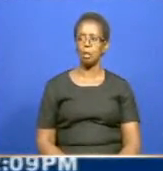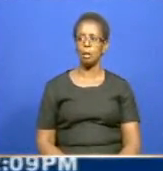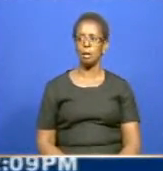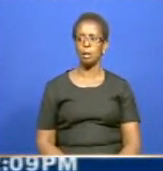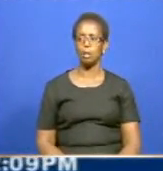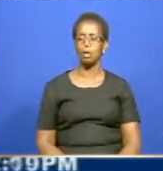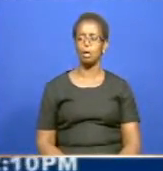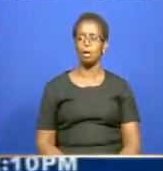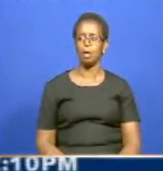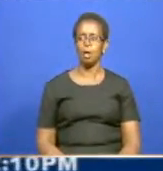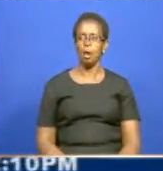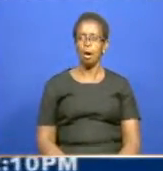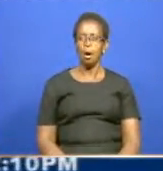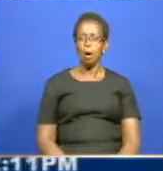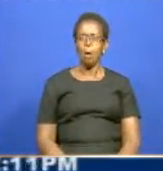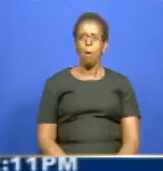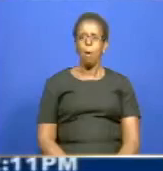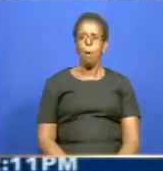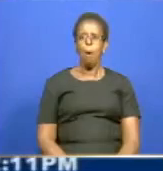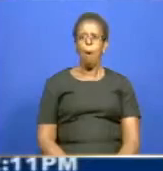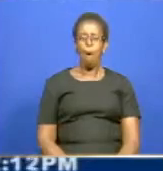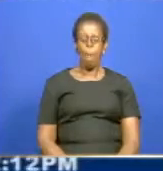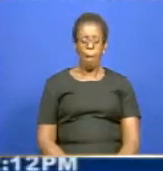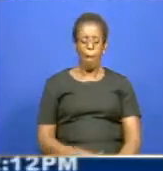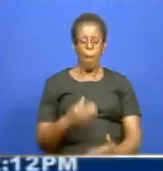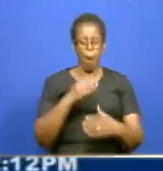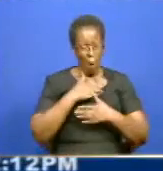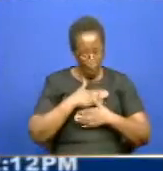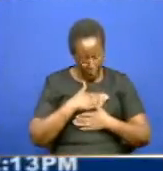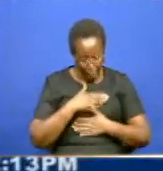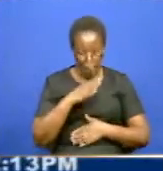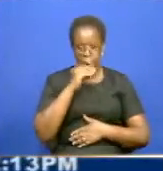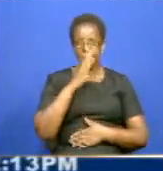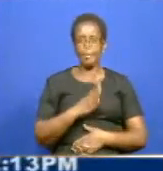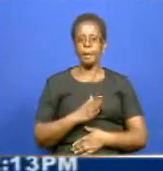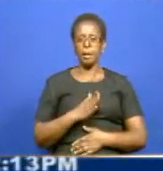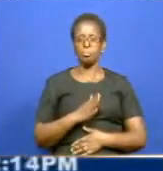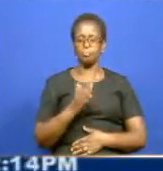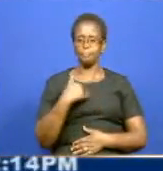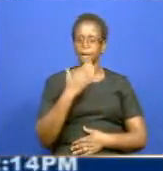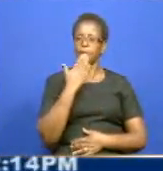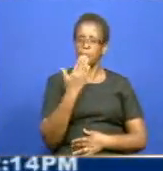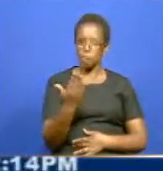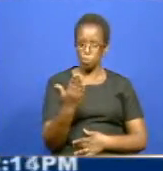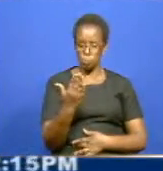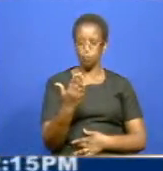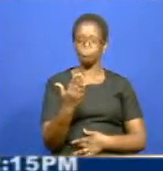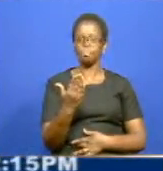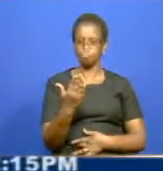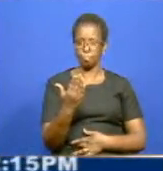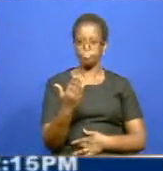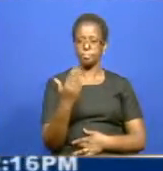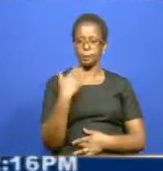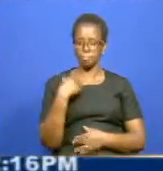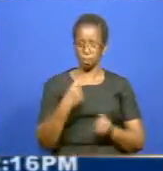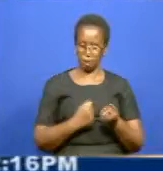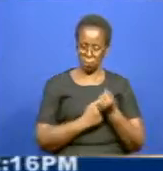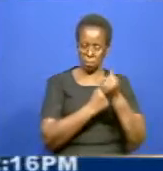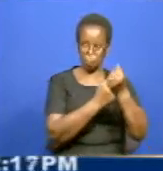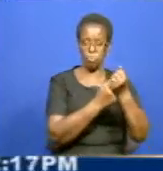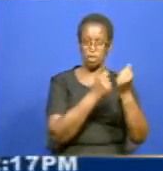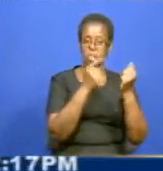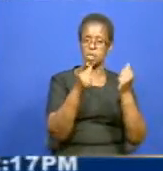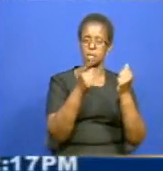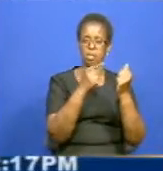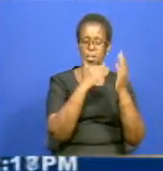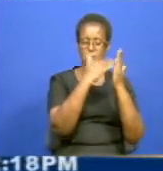Honorable Speaker, thank you for allowing me to support this statement by